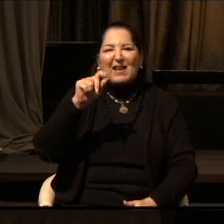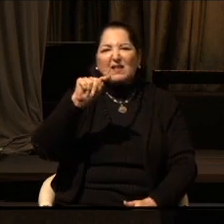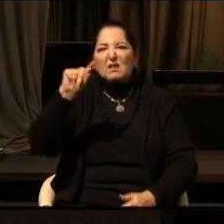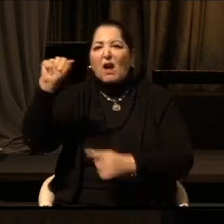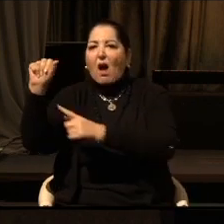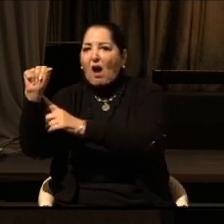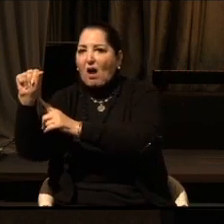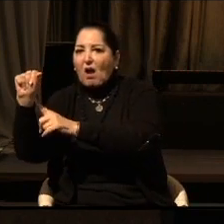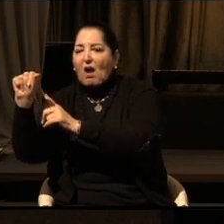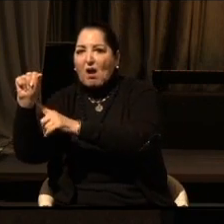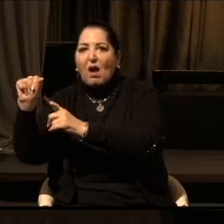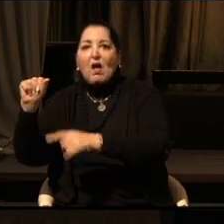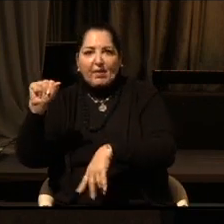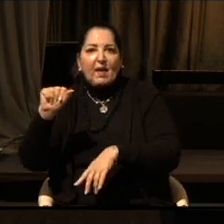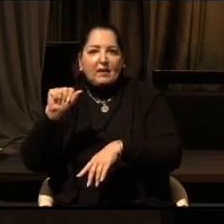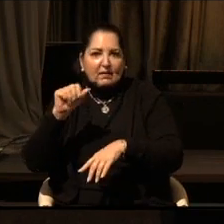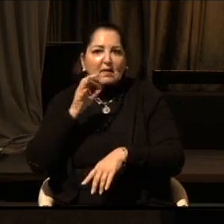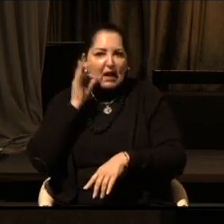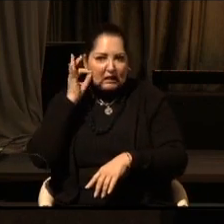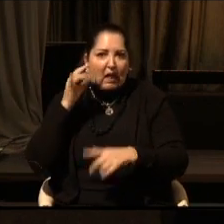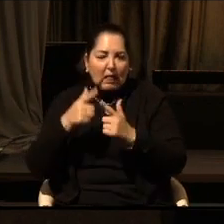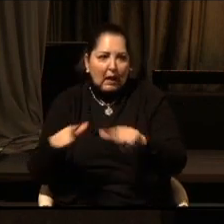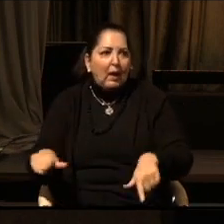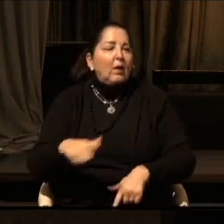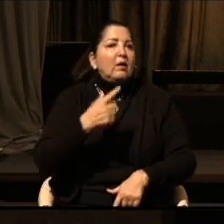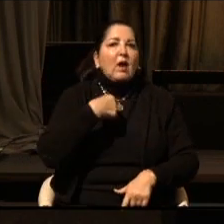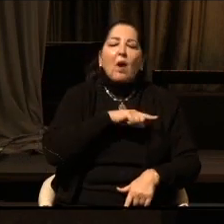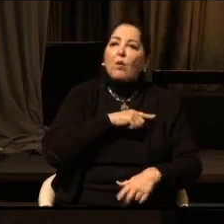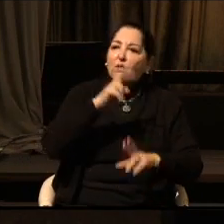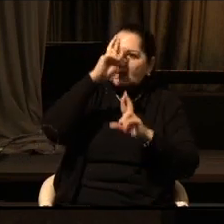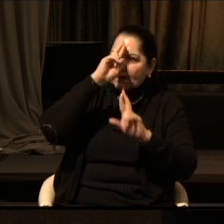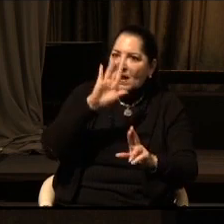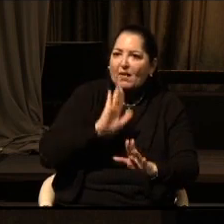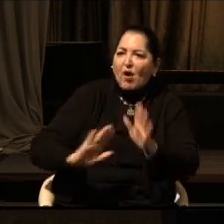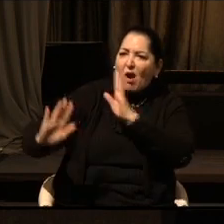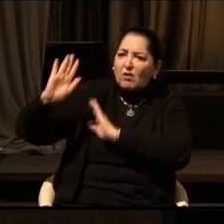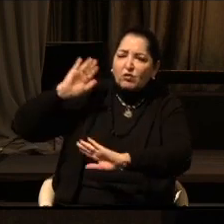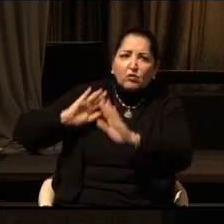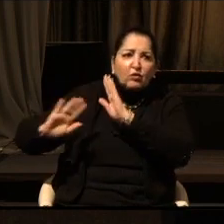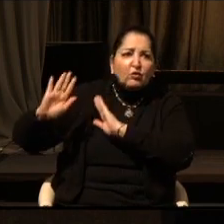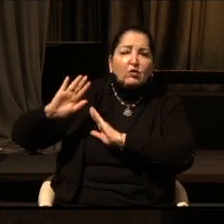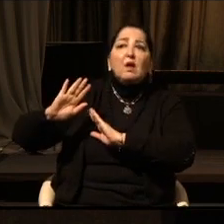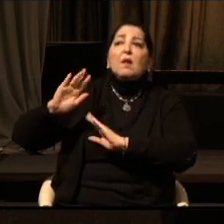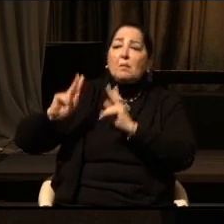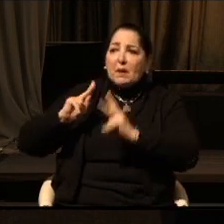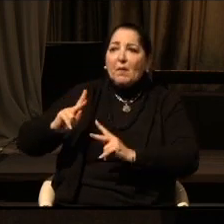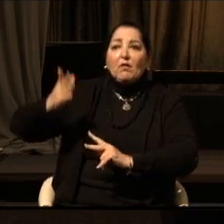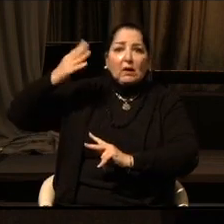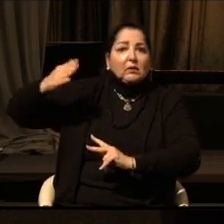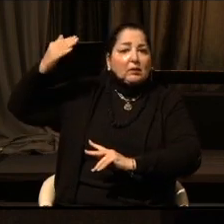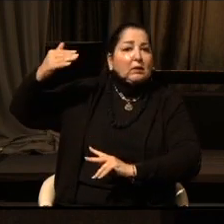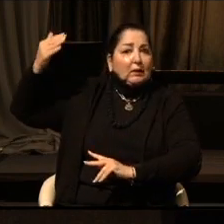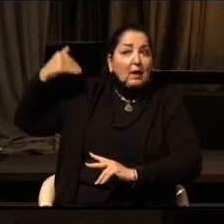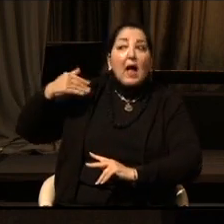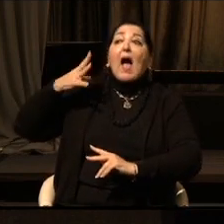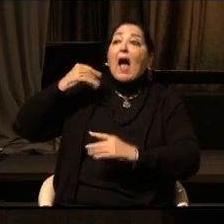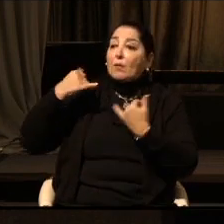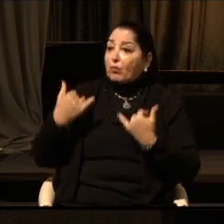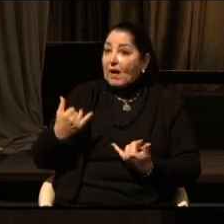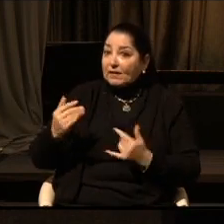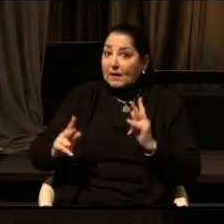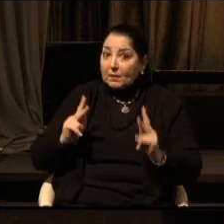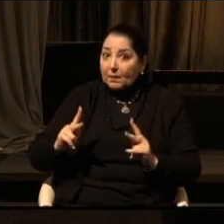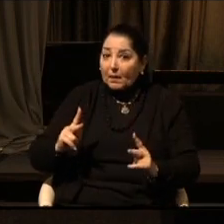of indigenous people. We pay respect to their elders, past, present, and future. Elders